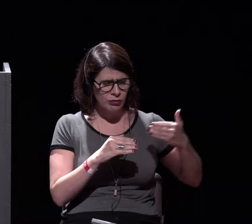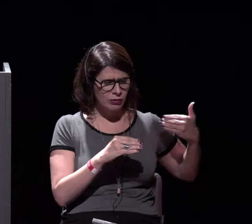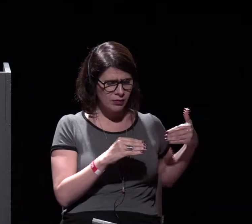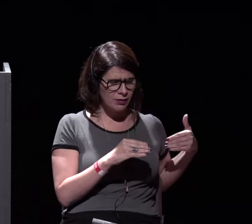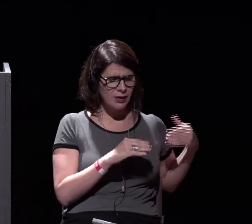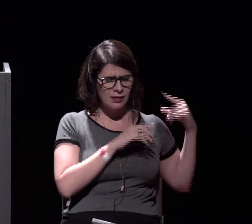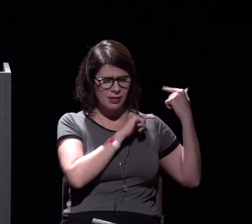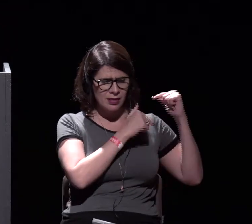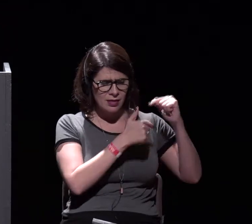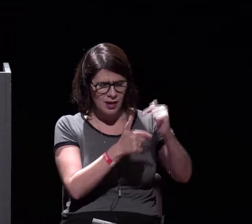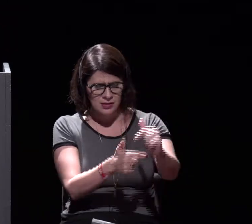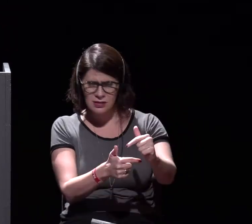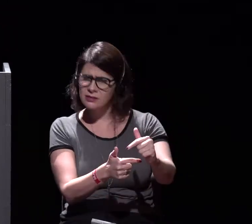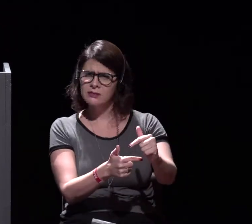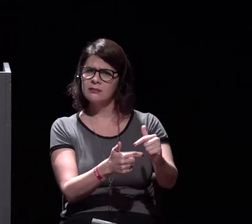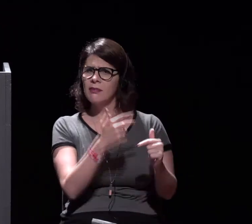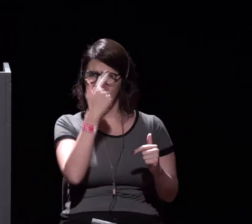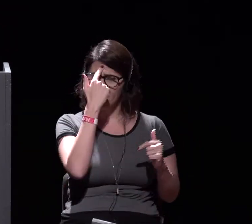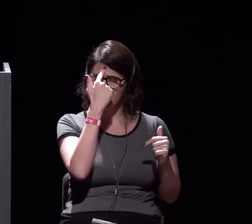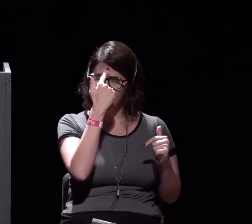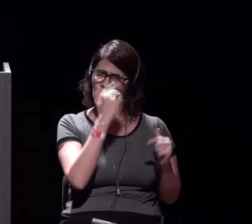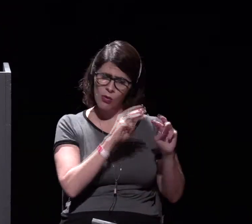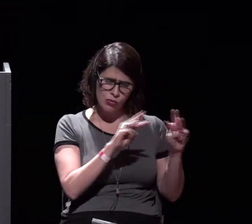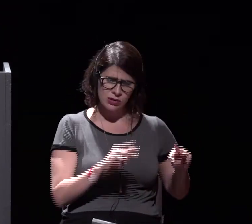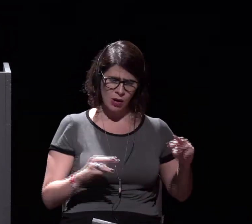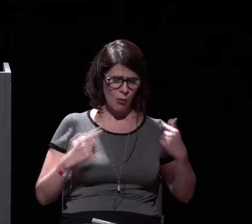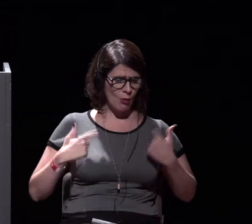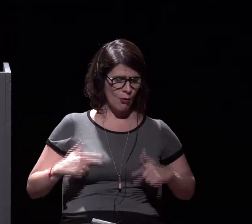in doing that as well, it does away with this illusion of universality.